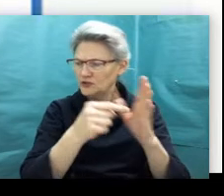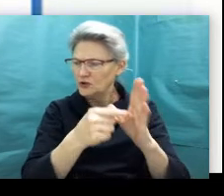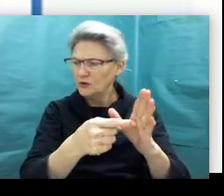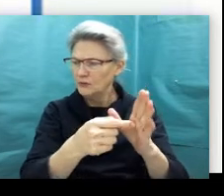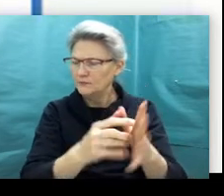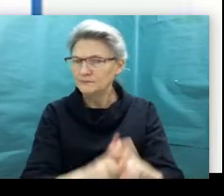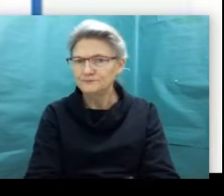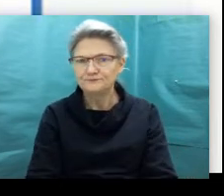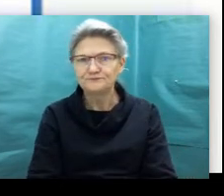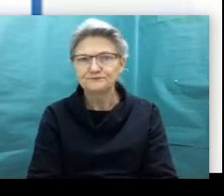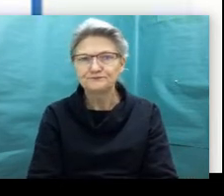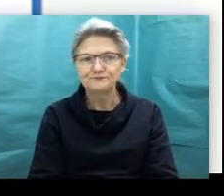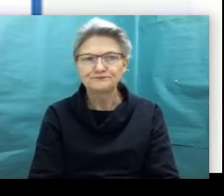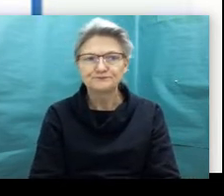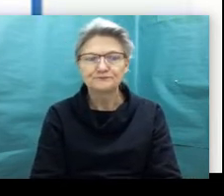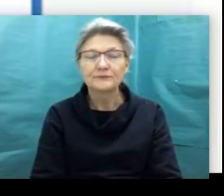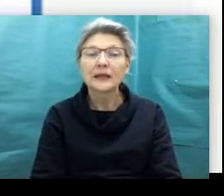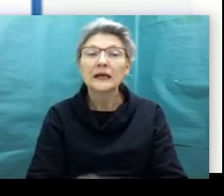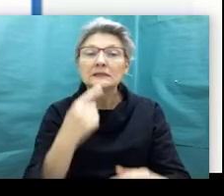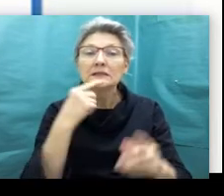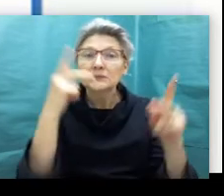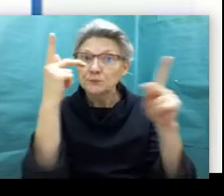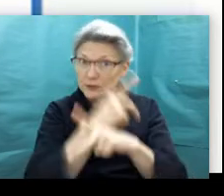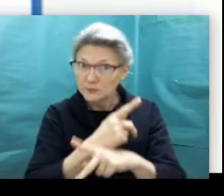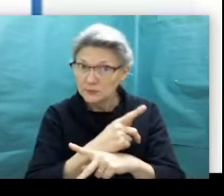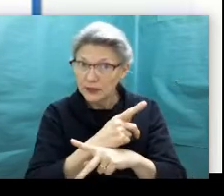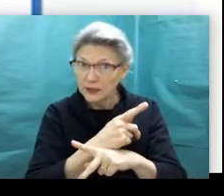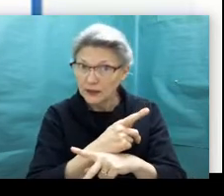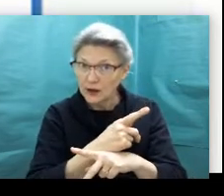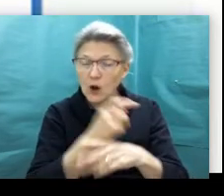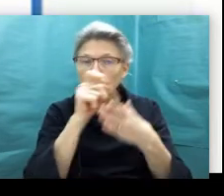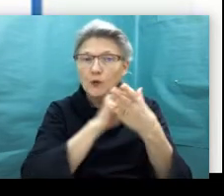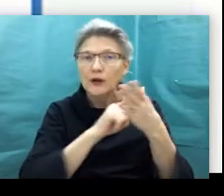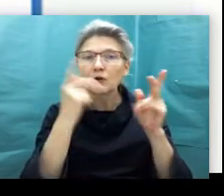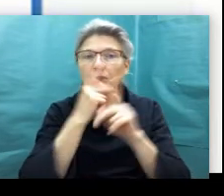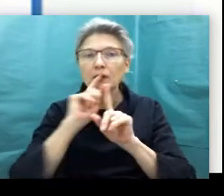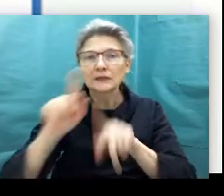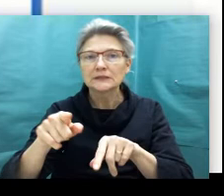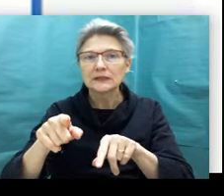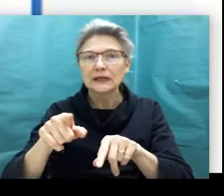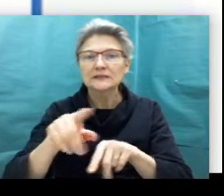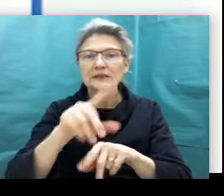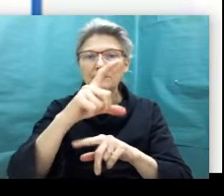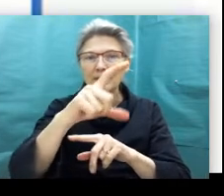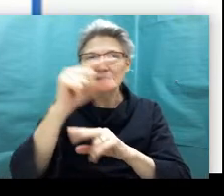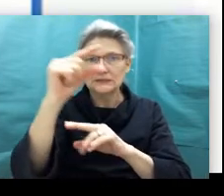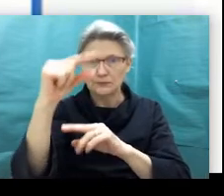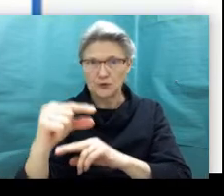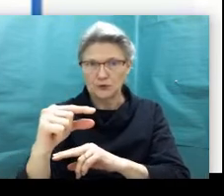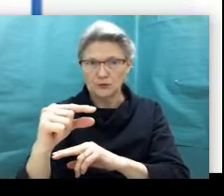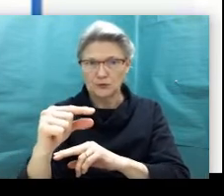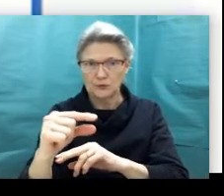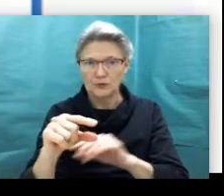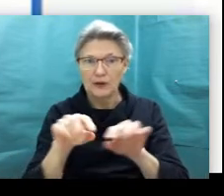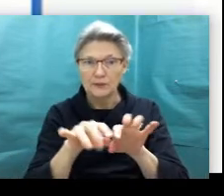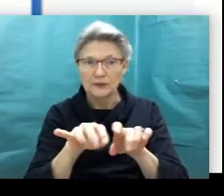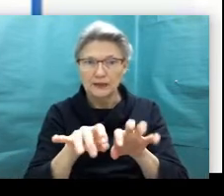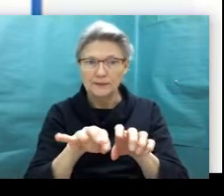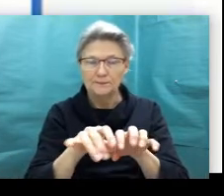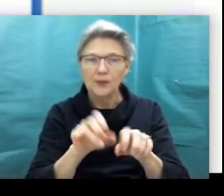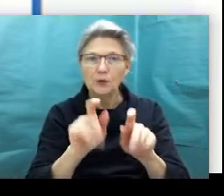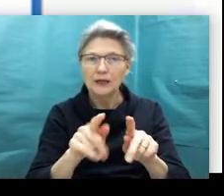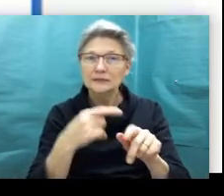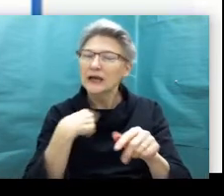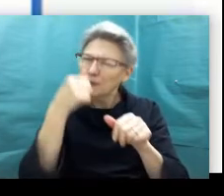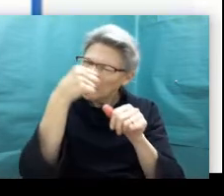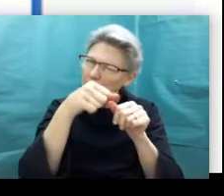go back to our question. It says multiply. Write your product as a mixed number. I'm going to type over here. Okay, so